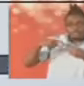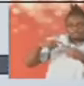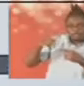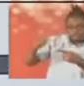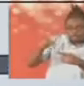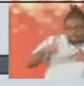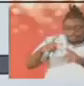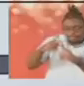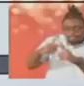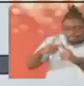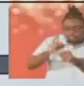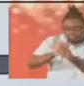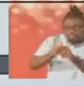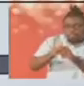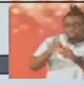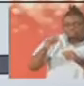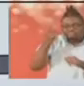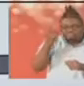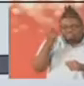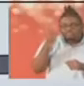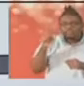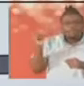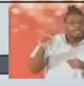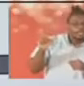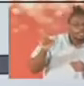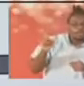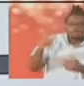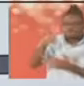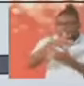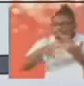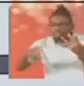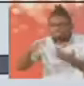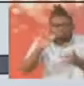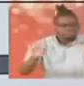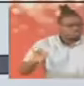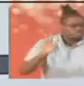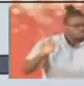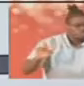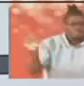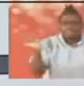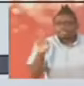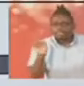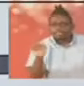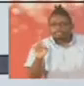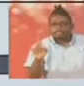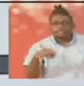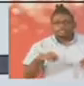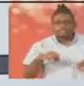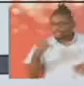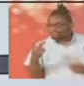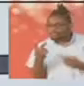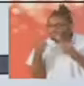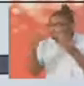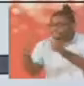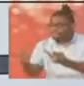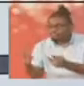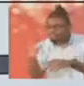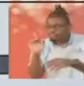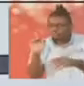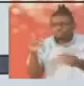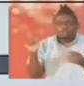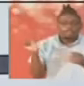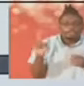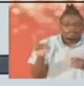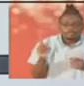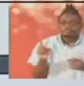you are, where you have been, places visited over the last, in this case, 14 days, which we ask for. And we need to